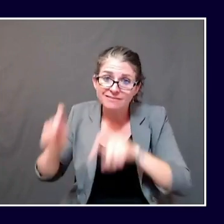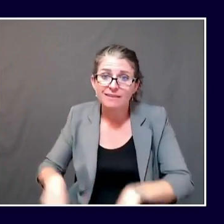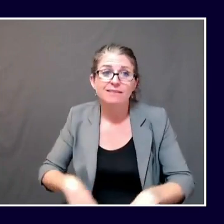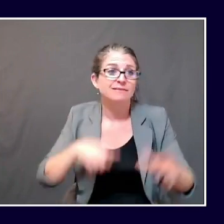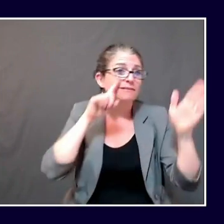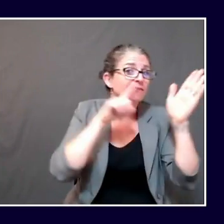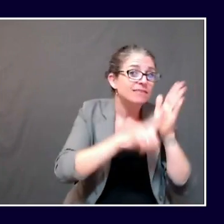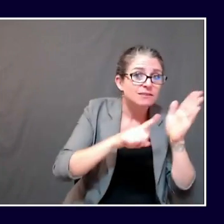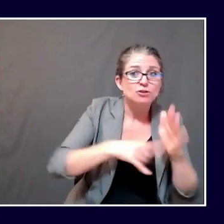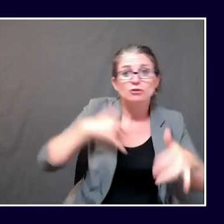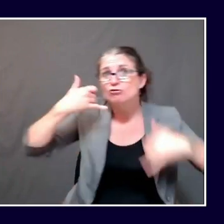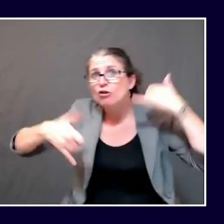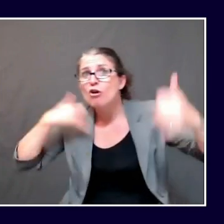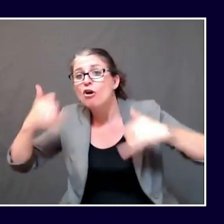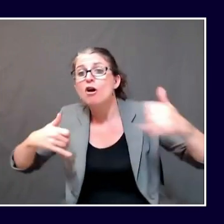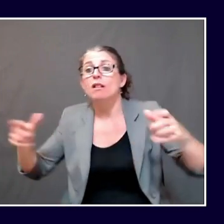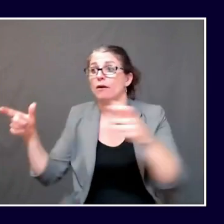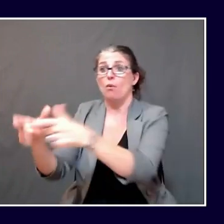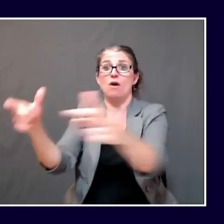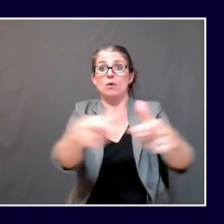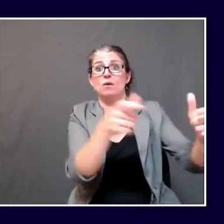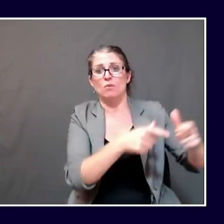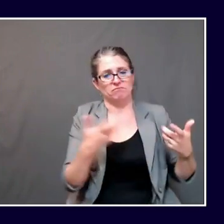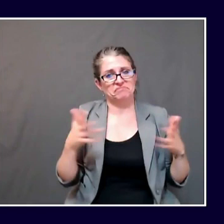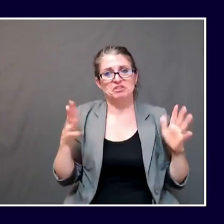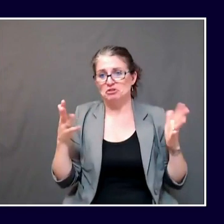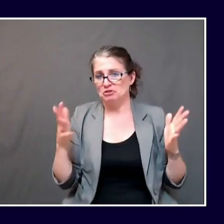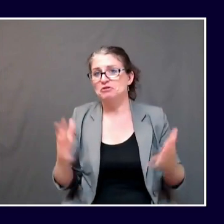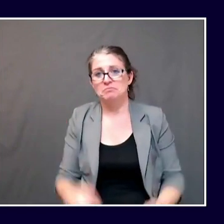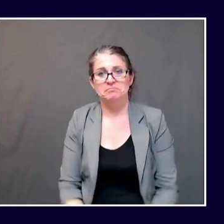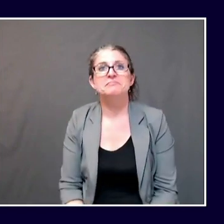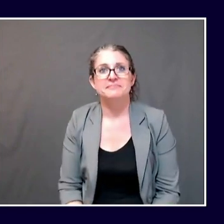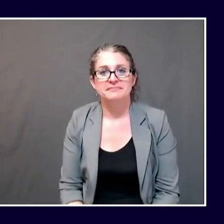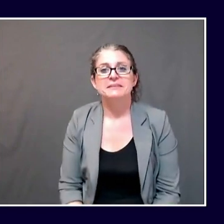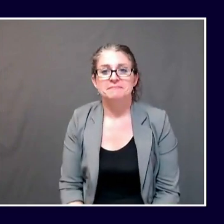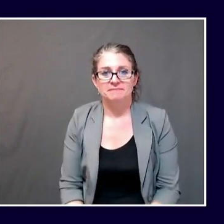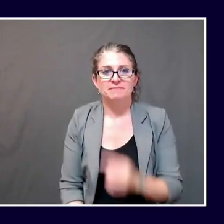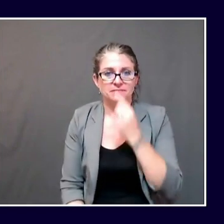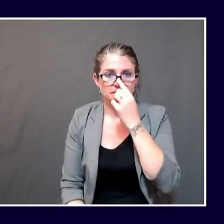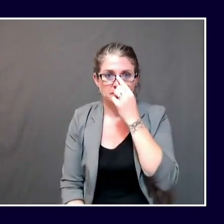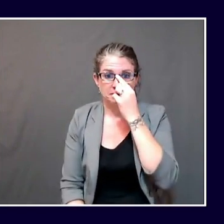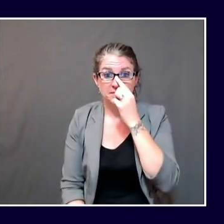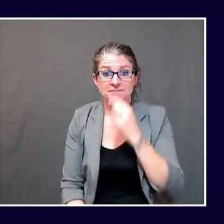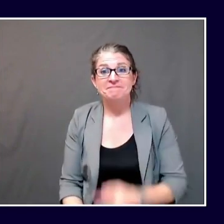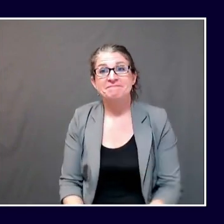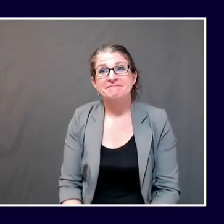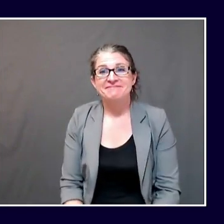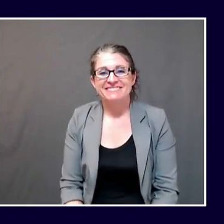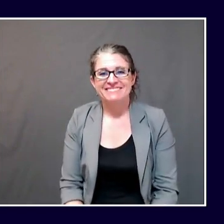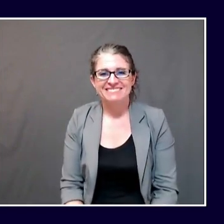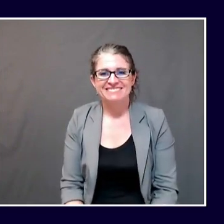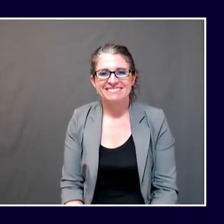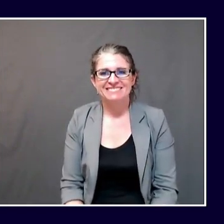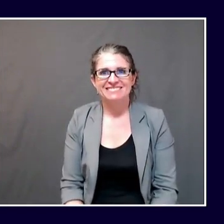waiting on that at all. Thanks. I'm going to turn next to Charlie at the